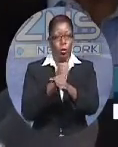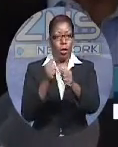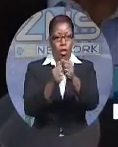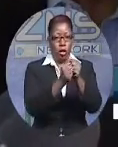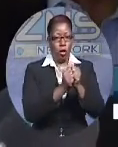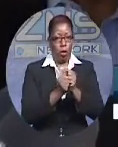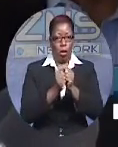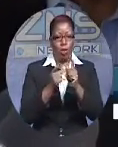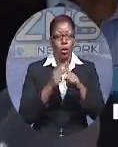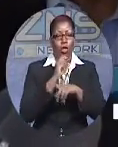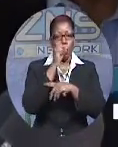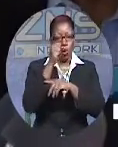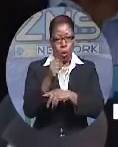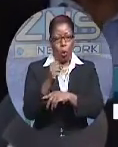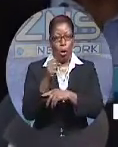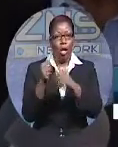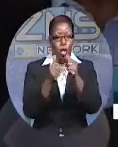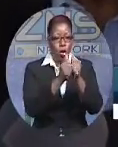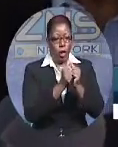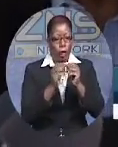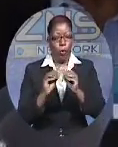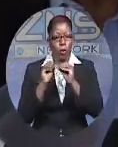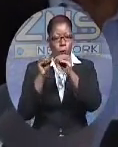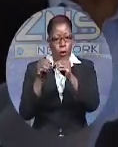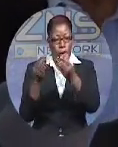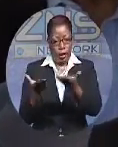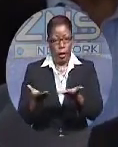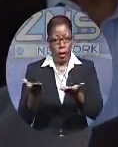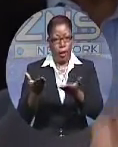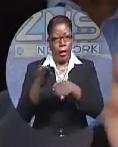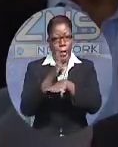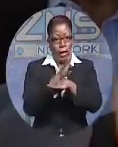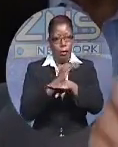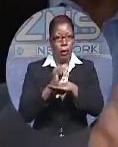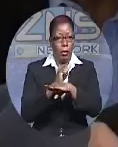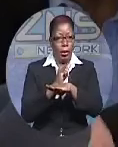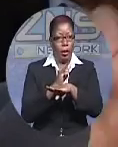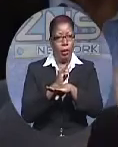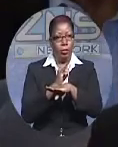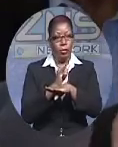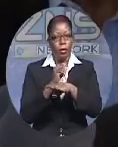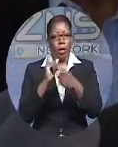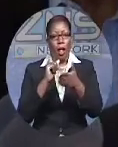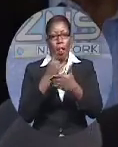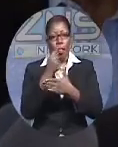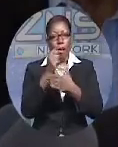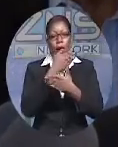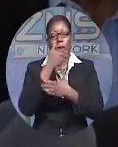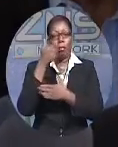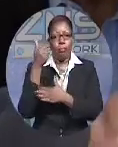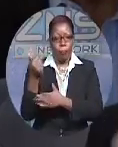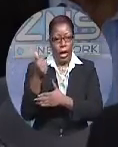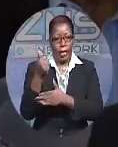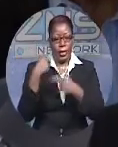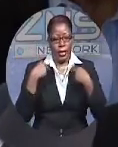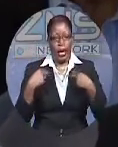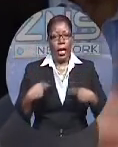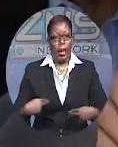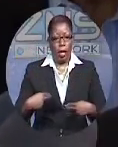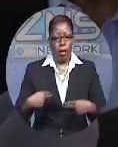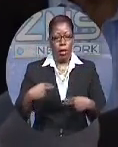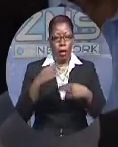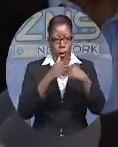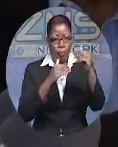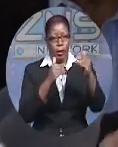to ensure that together we put here in Bimini the optimum health facilities that will enable us